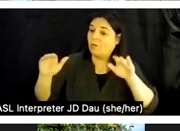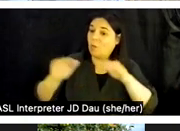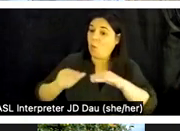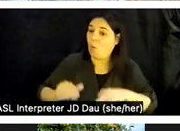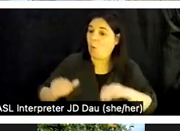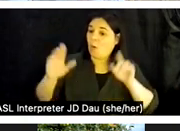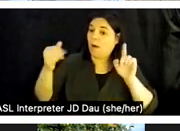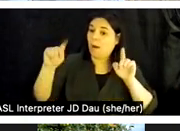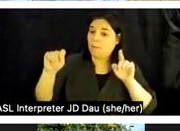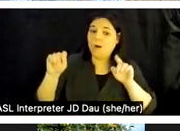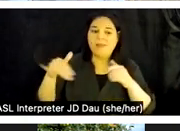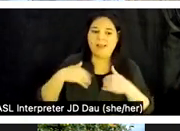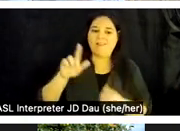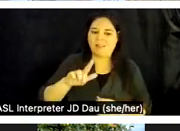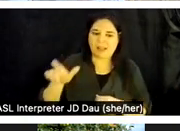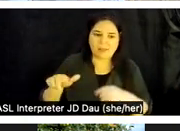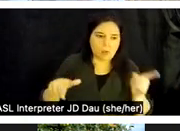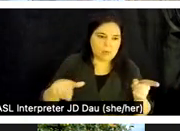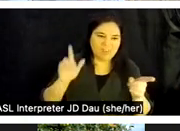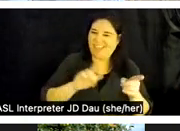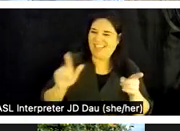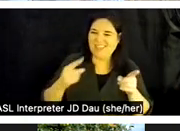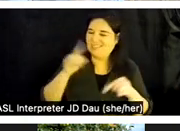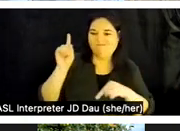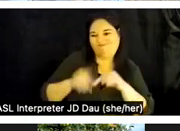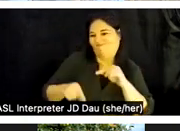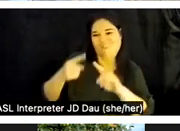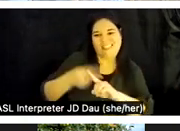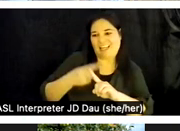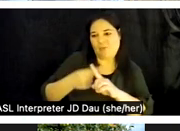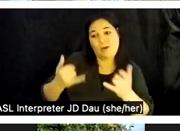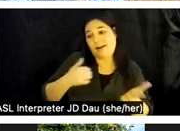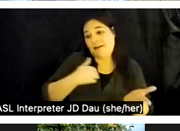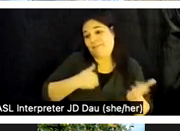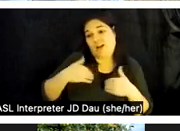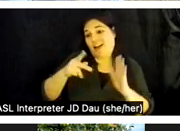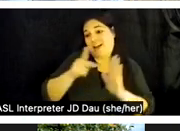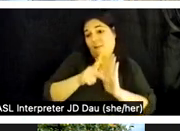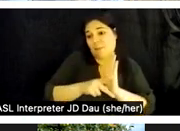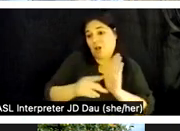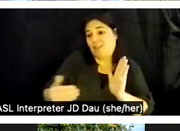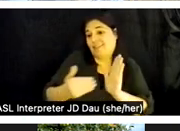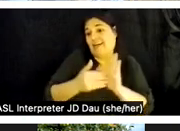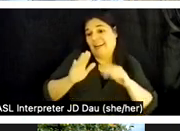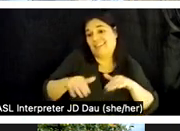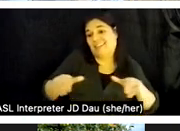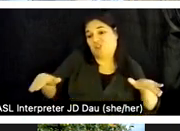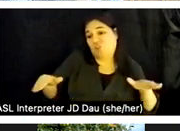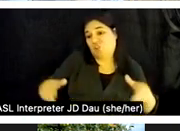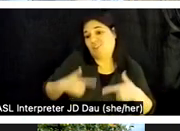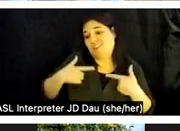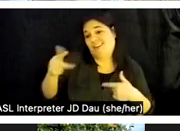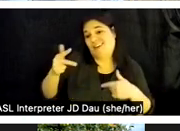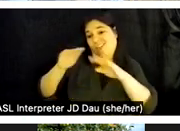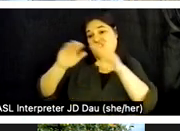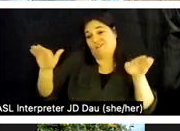the landlord. Lenny says that he cannot rent to them right now because he has a policy against having kids live in 3rd floor